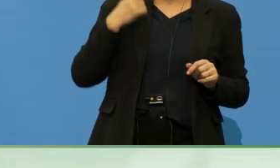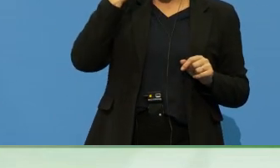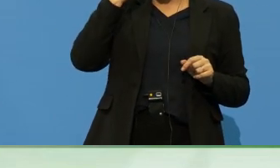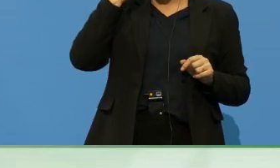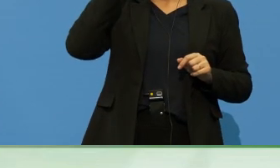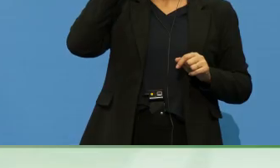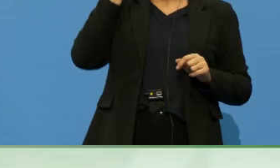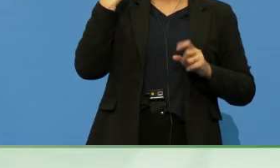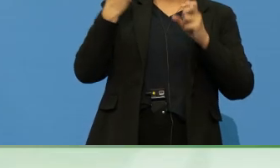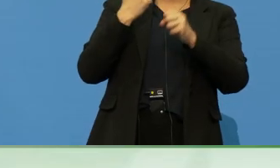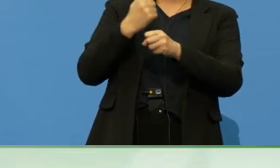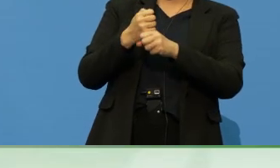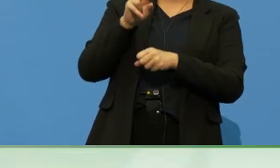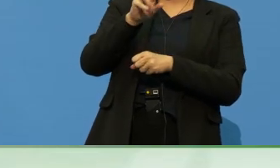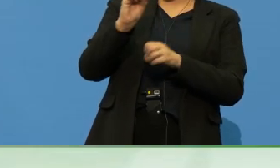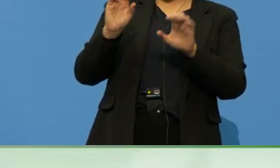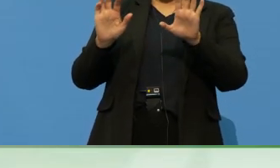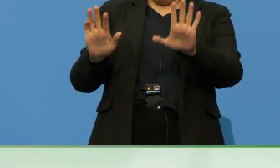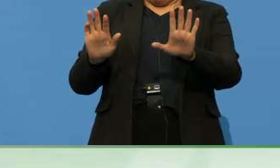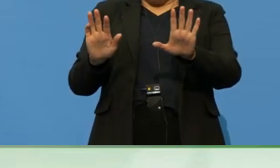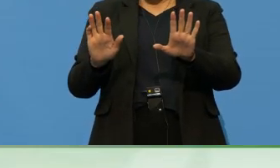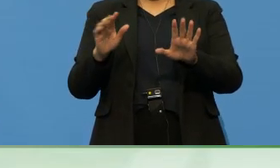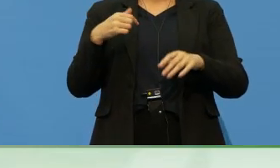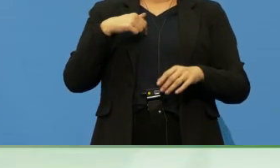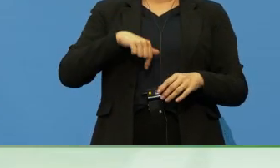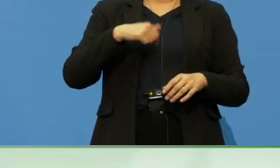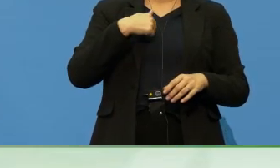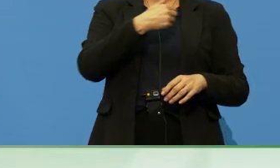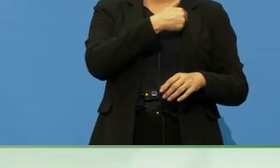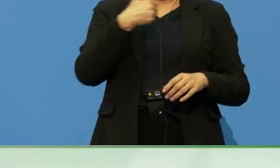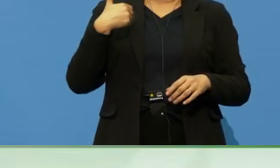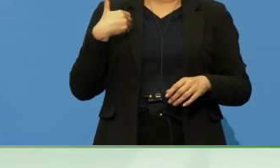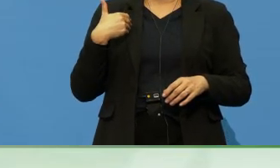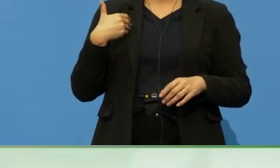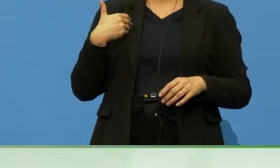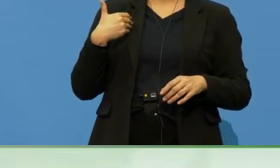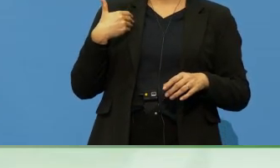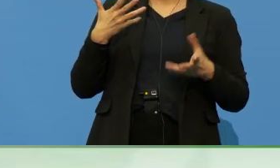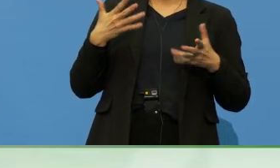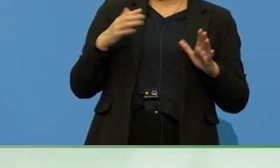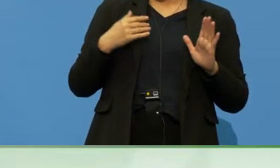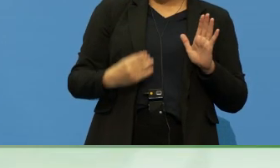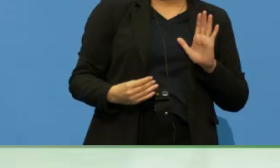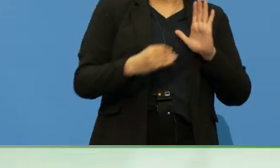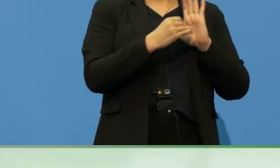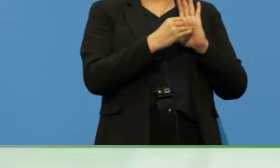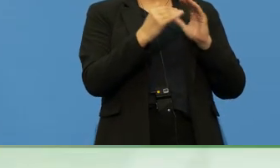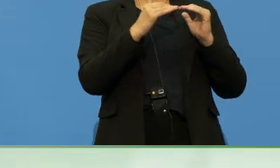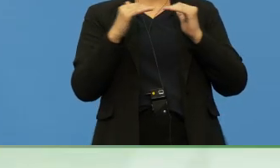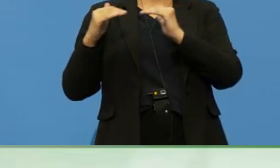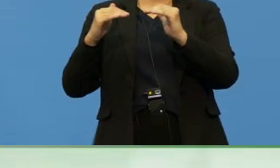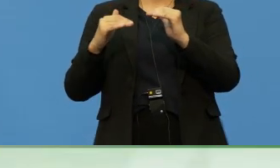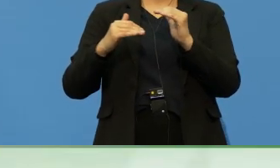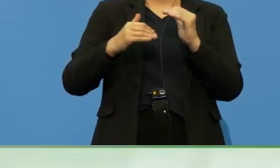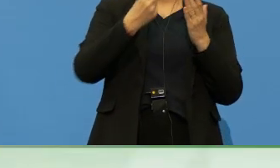we started also the certification in Poland about universal design standards and this